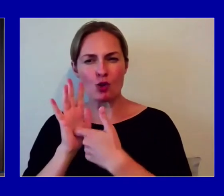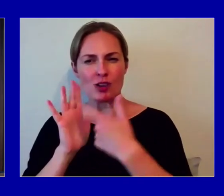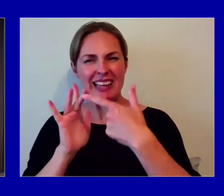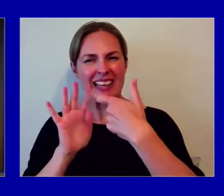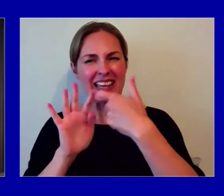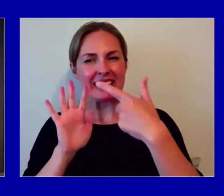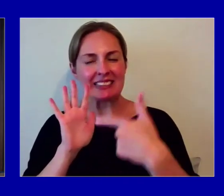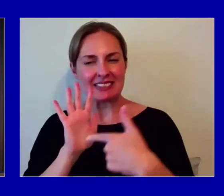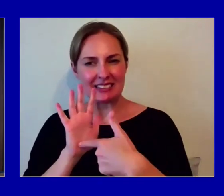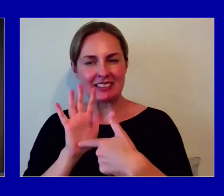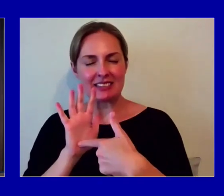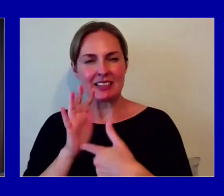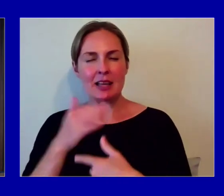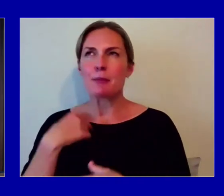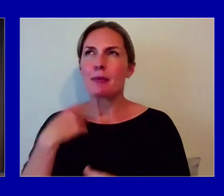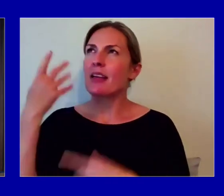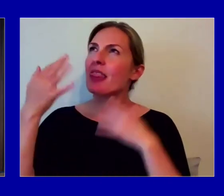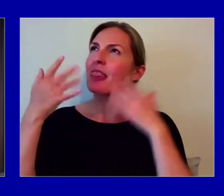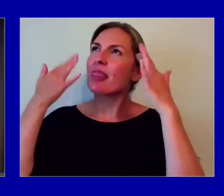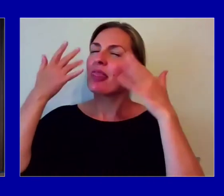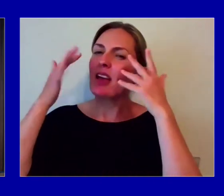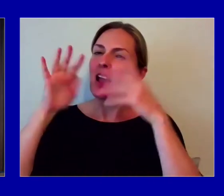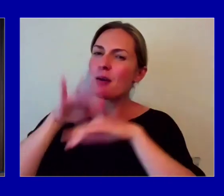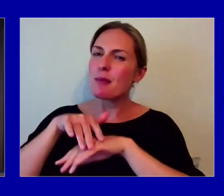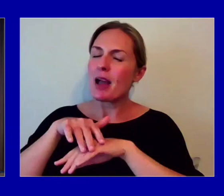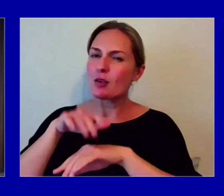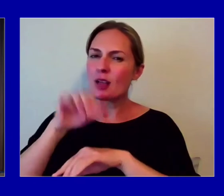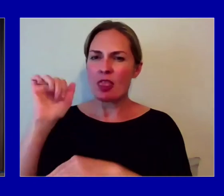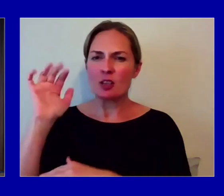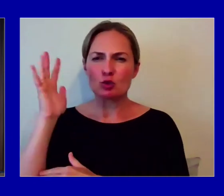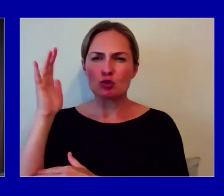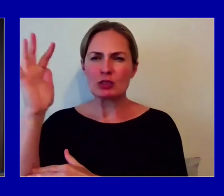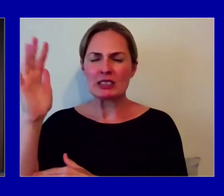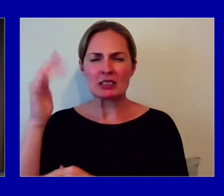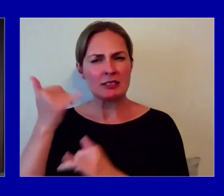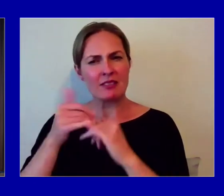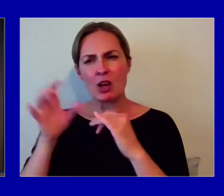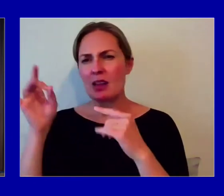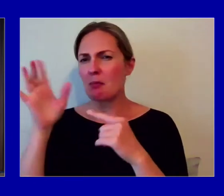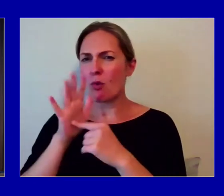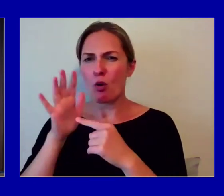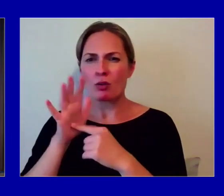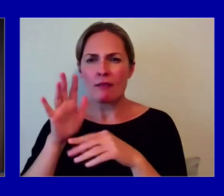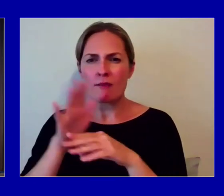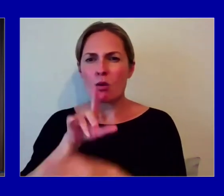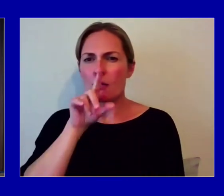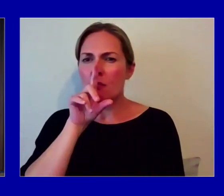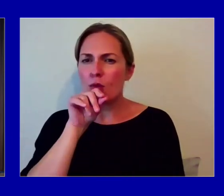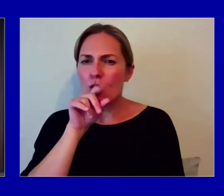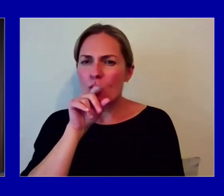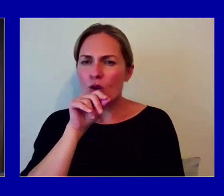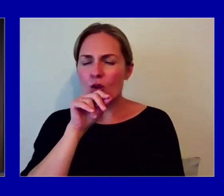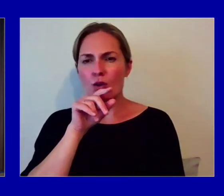all of the ways in which those trees nourish the world around them, including the birds, but also me in